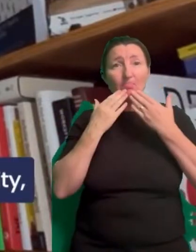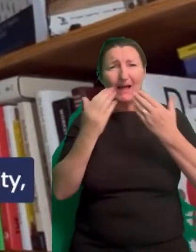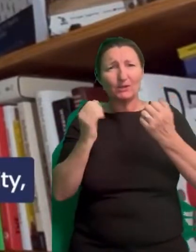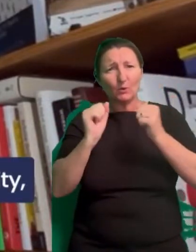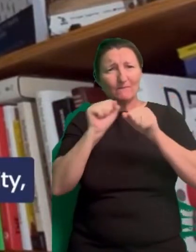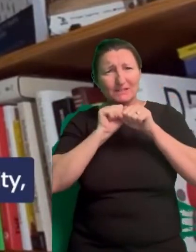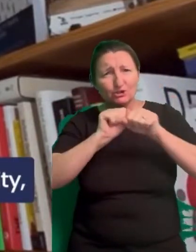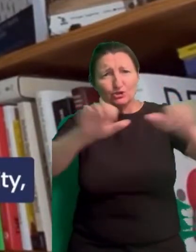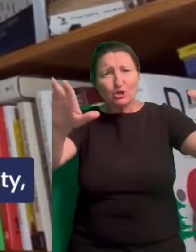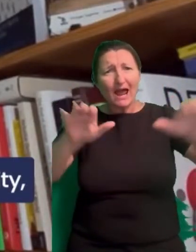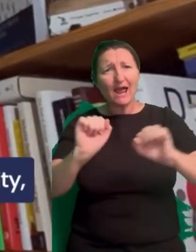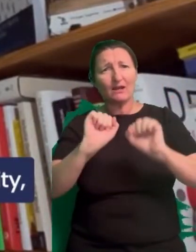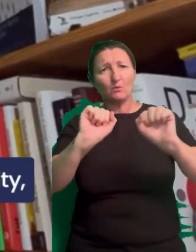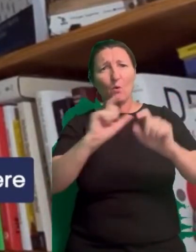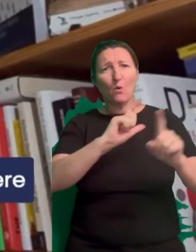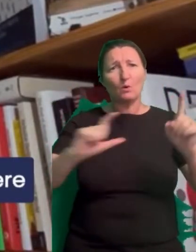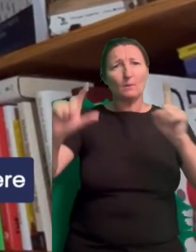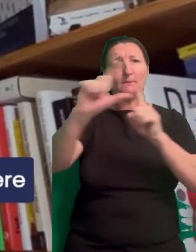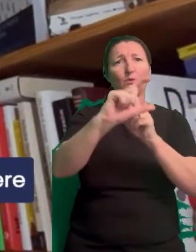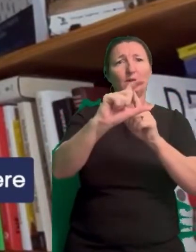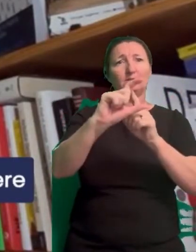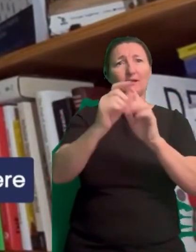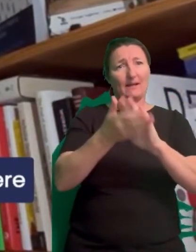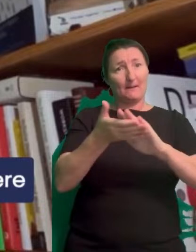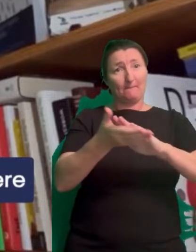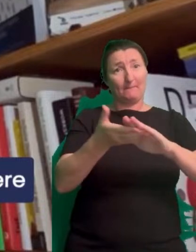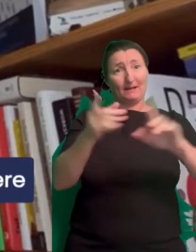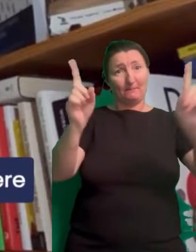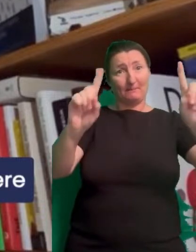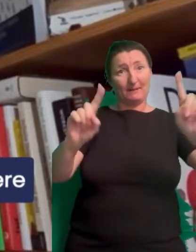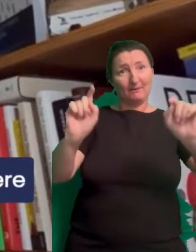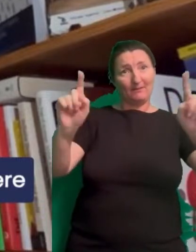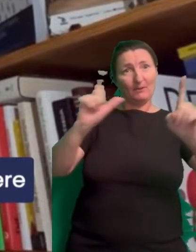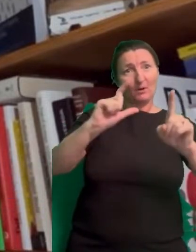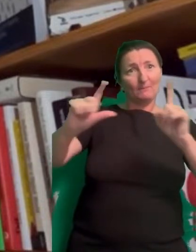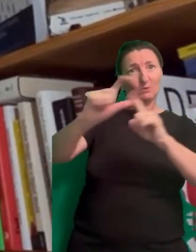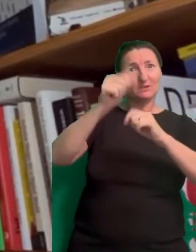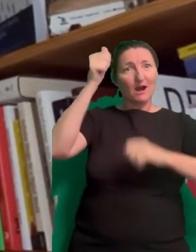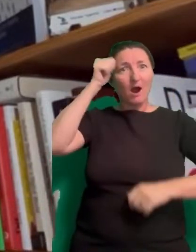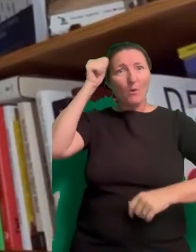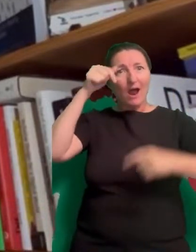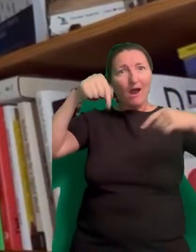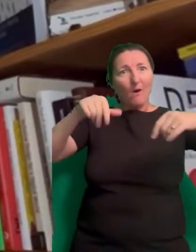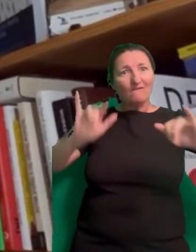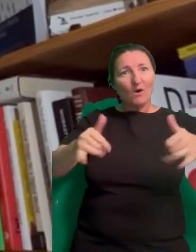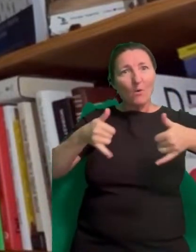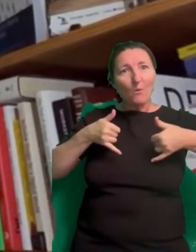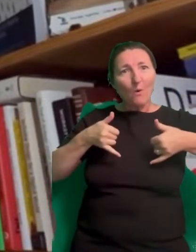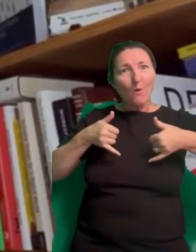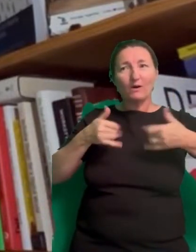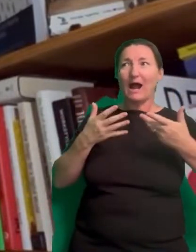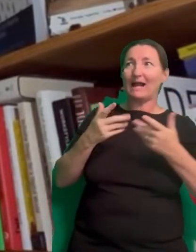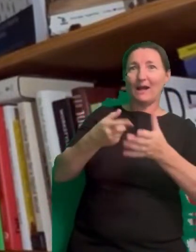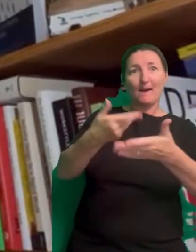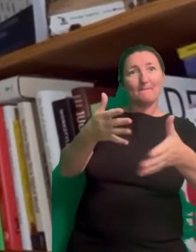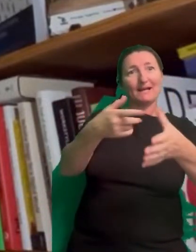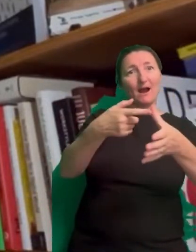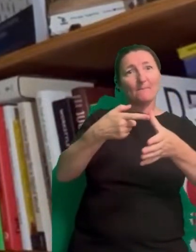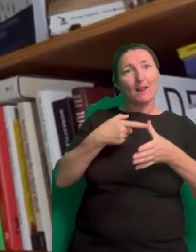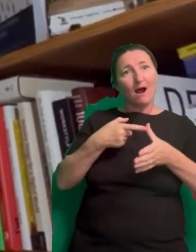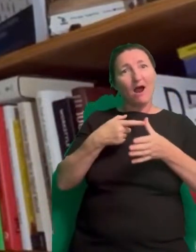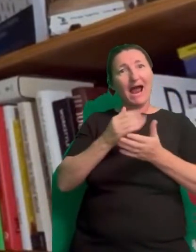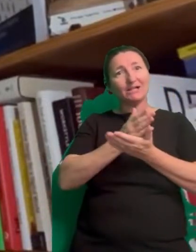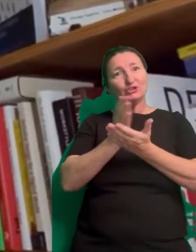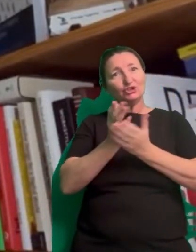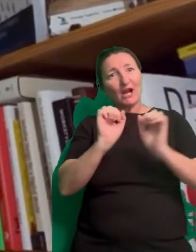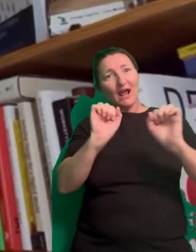for sharing these across your community so those people with really wonderful solutions were aware that these awards exist and were able to